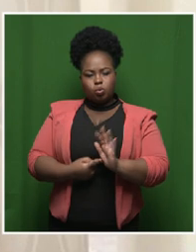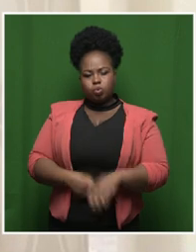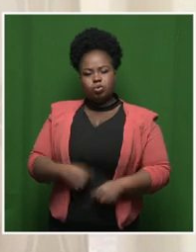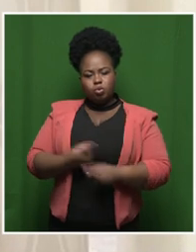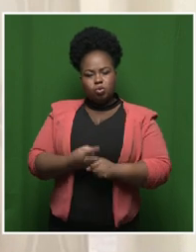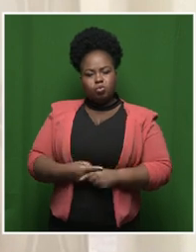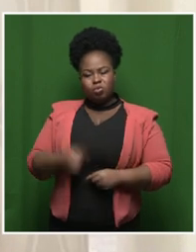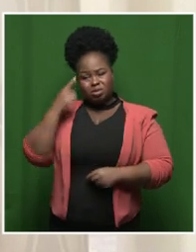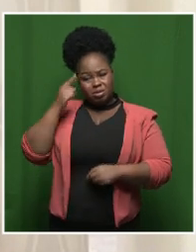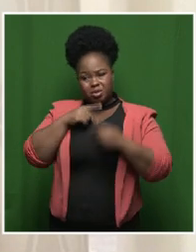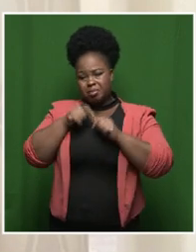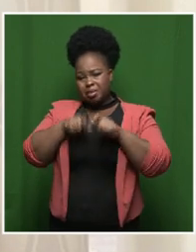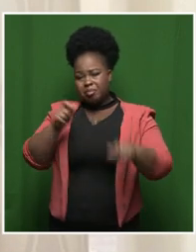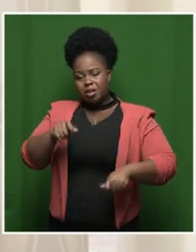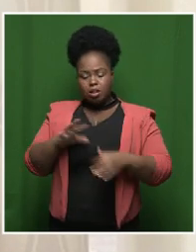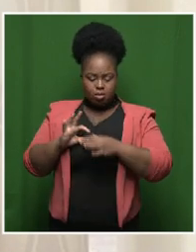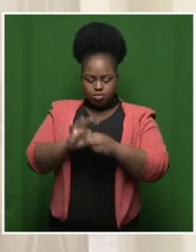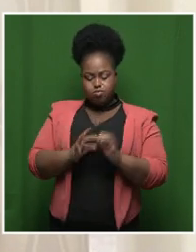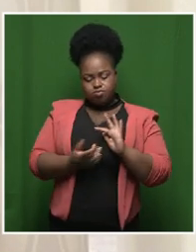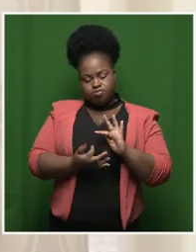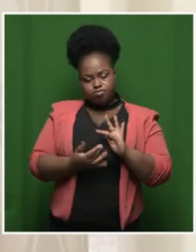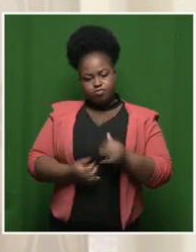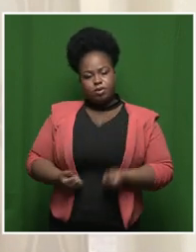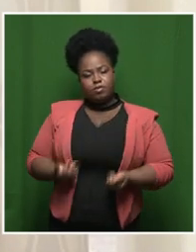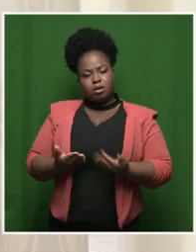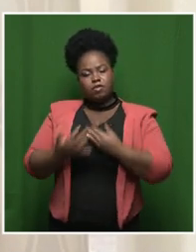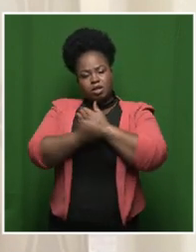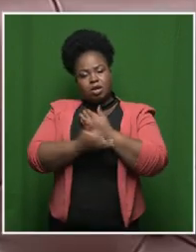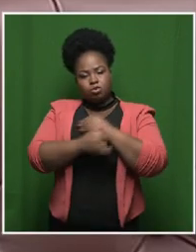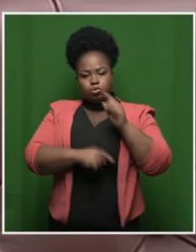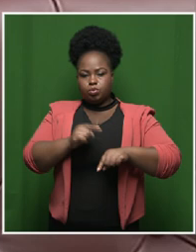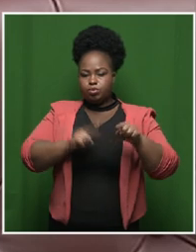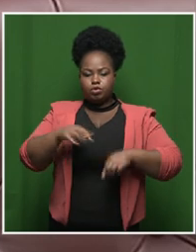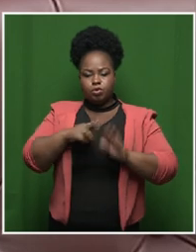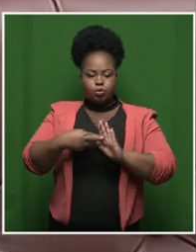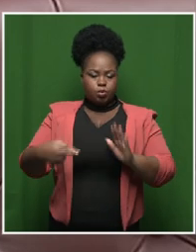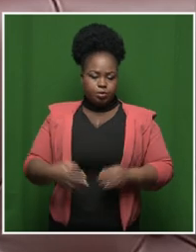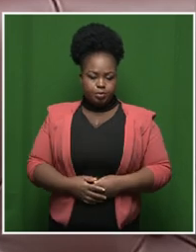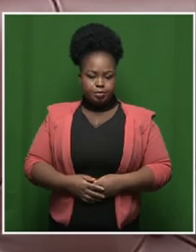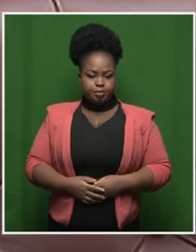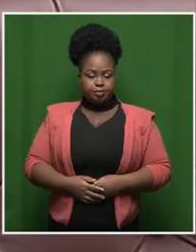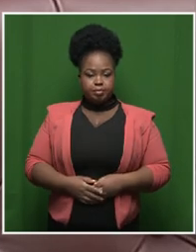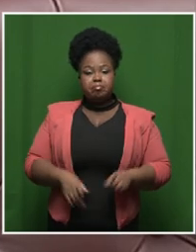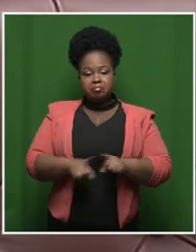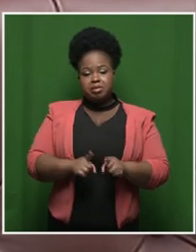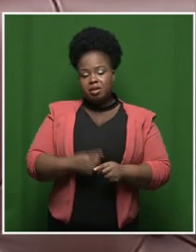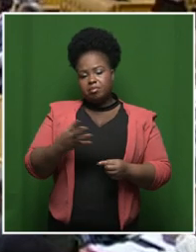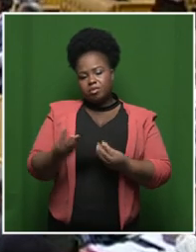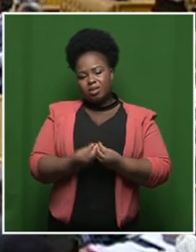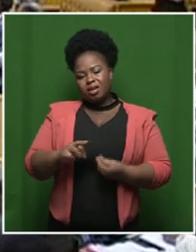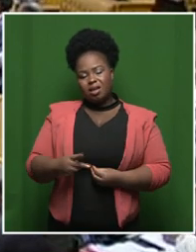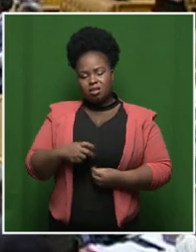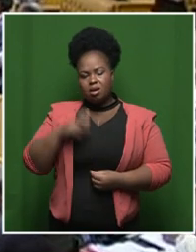selflessness, dedication, and passionate service to the nation through diverse roles. He is among high-profile